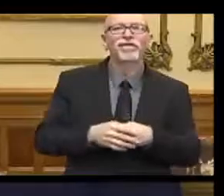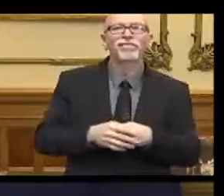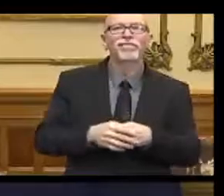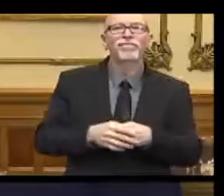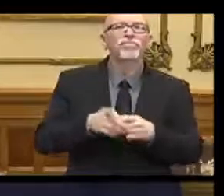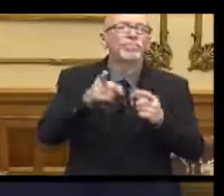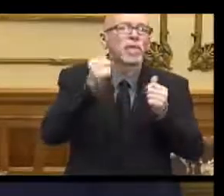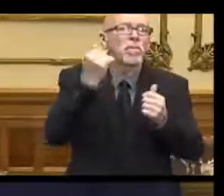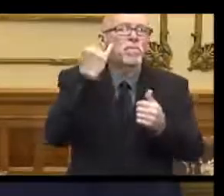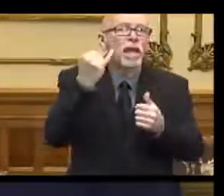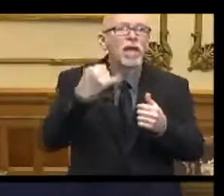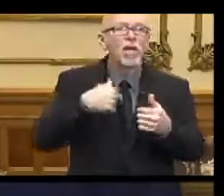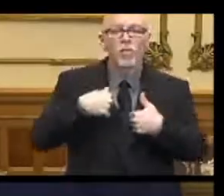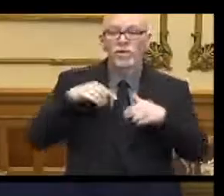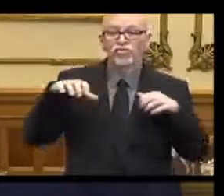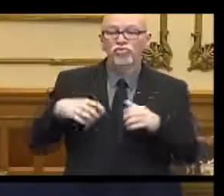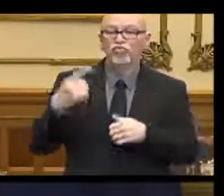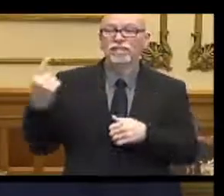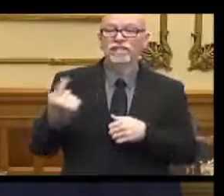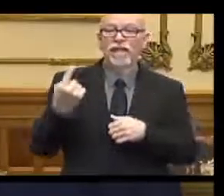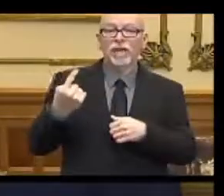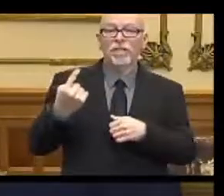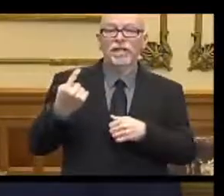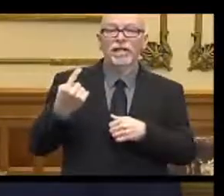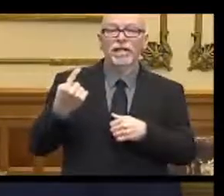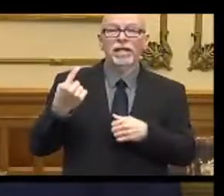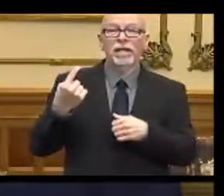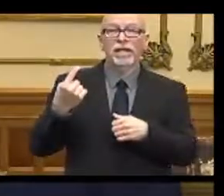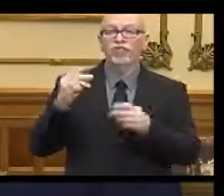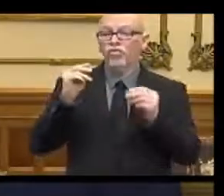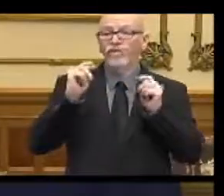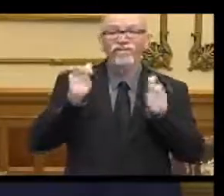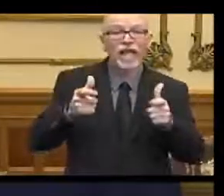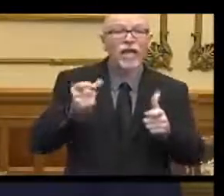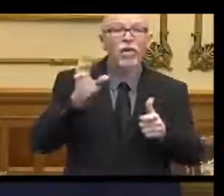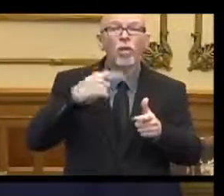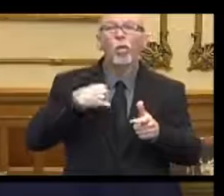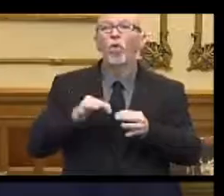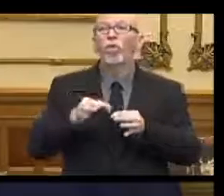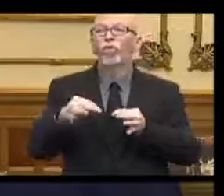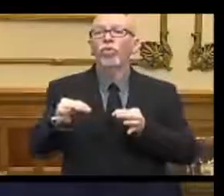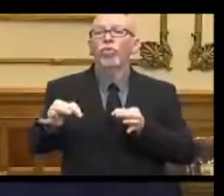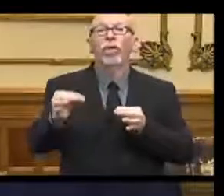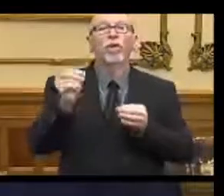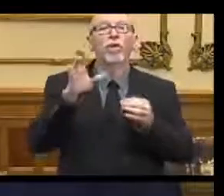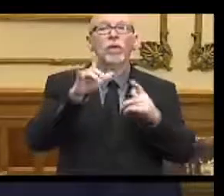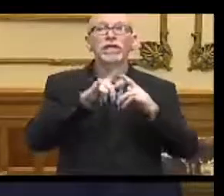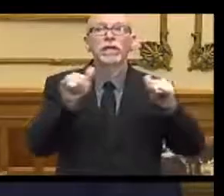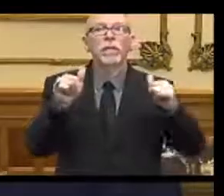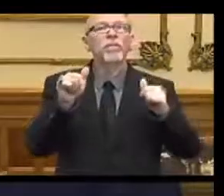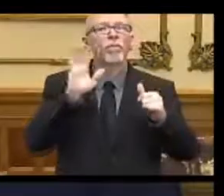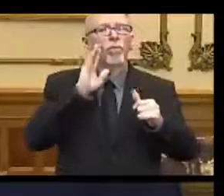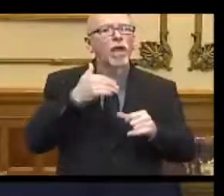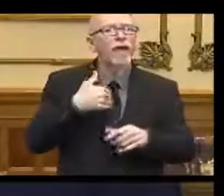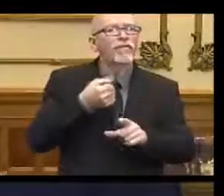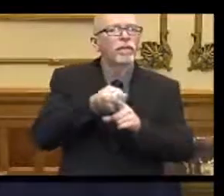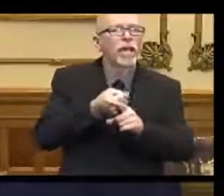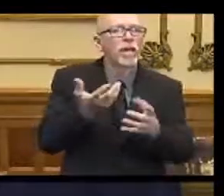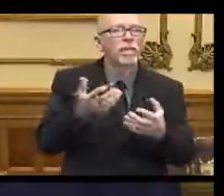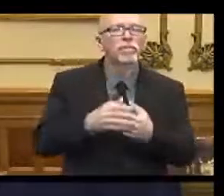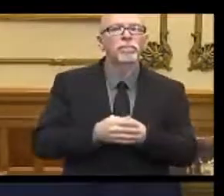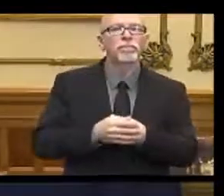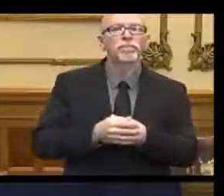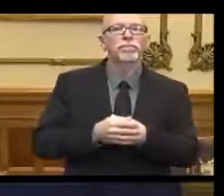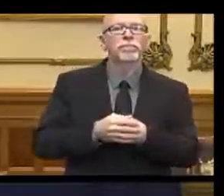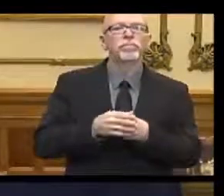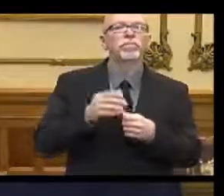you can imagine if we do something before or after or at the same time simultaneously, that cause and effect that it would have. That's not